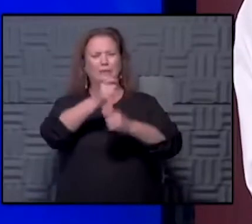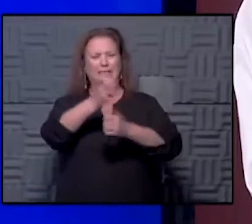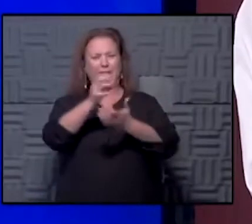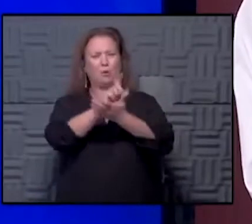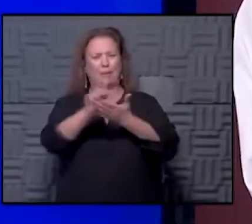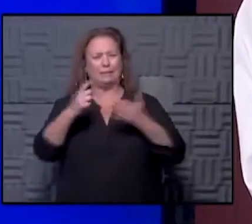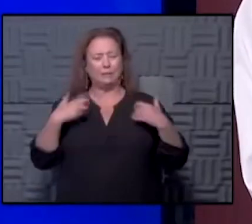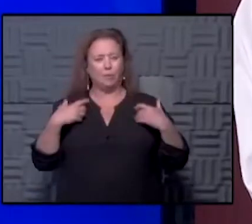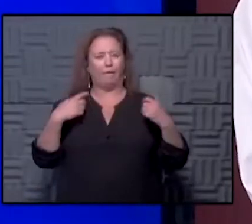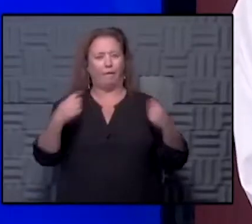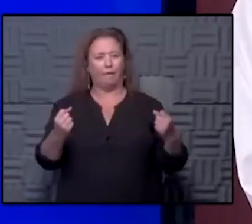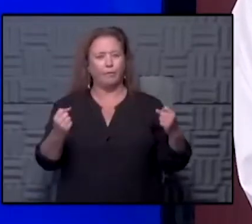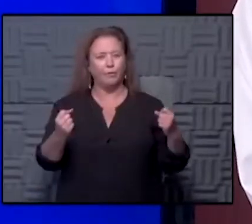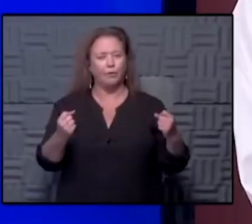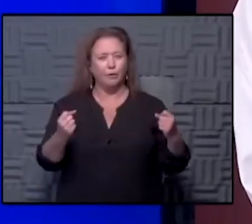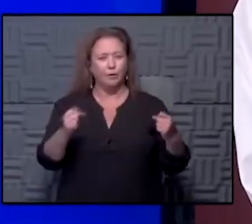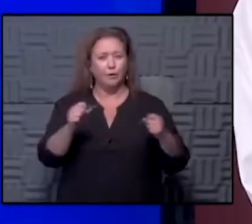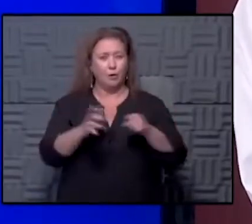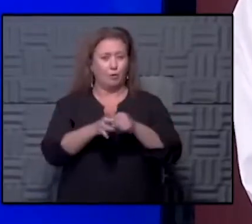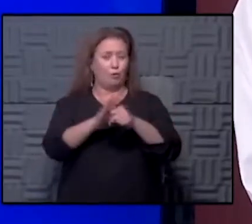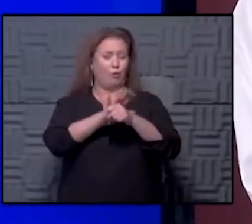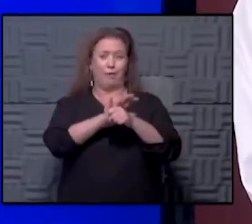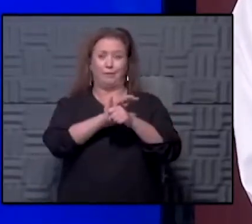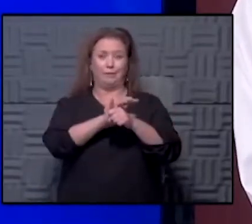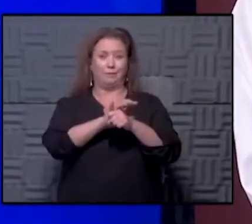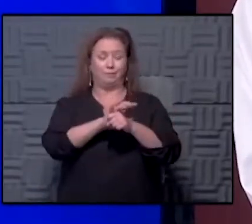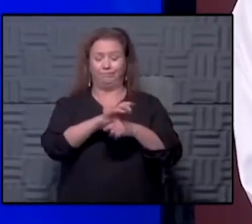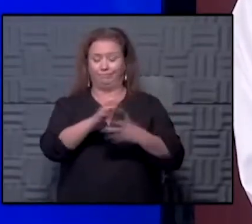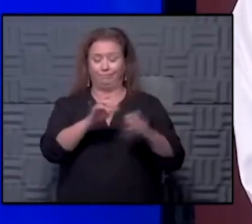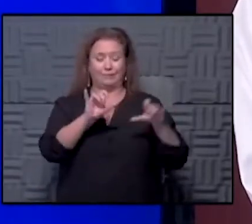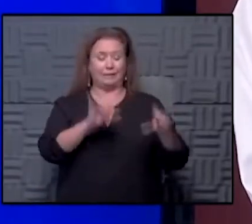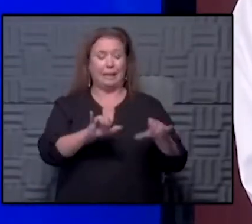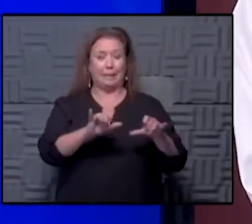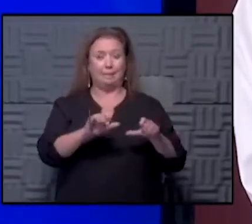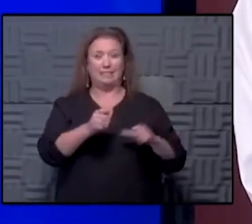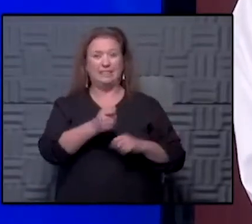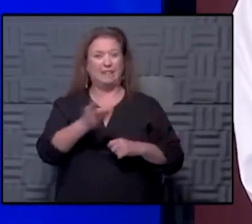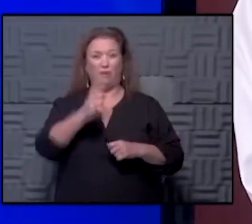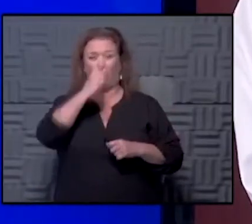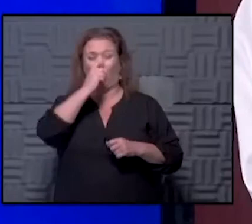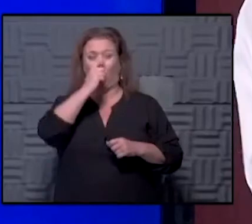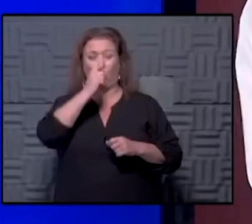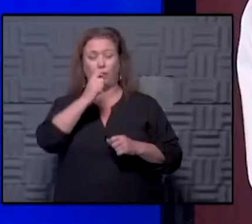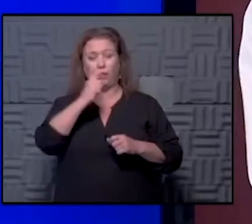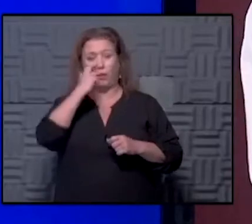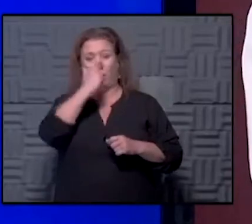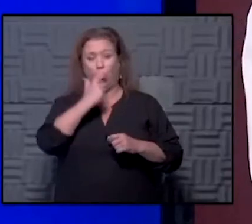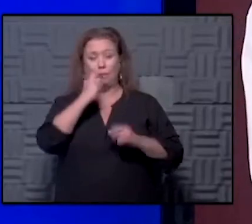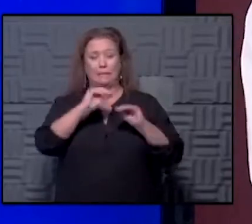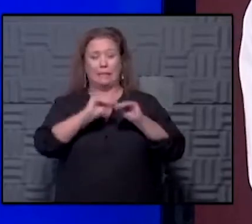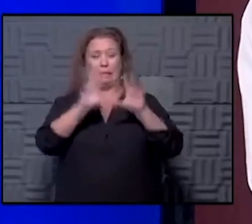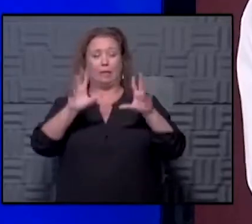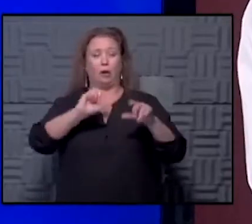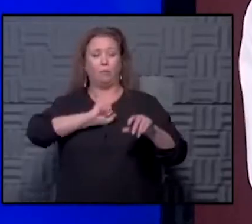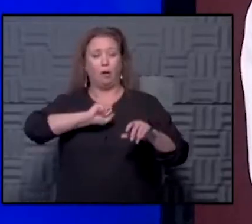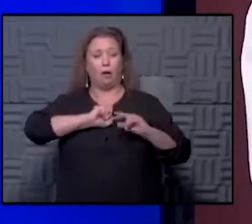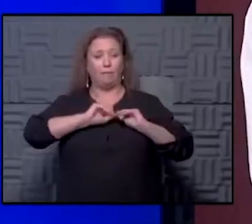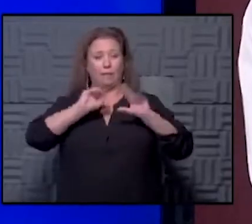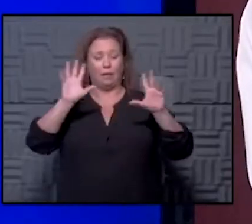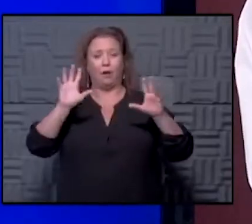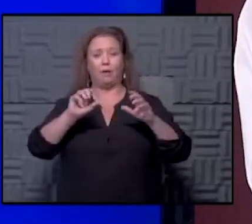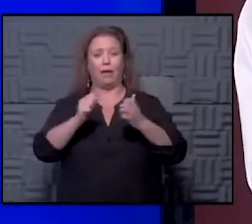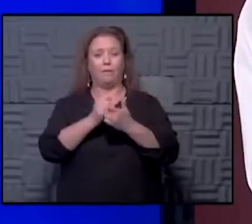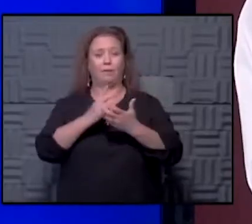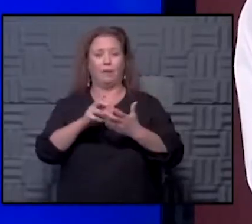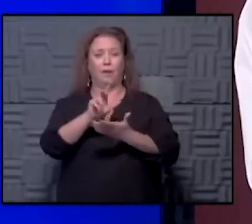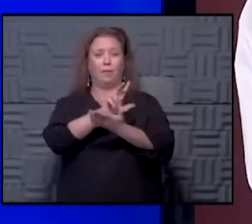to recover? And coronavirus, you get a common cold, and it takes weeks, you know, sometimes to get your nose cleared out, to get the cough cleared out and all